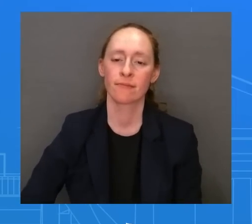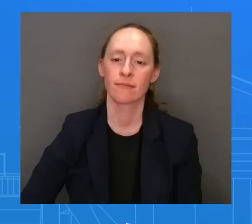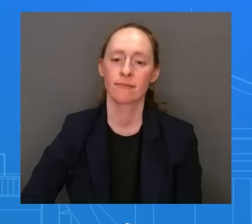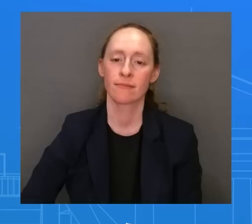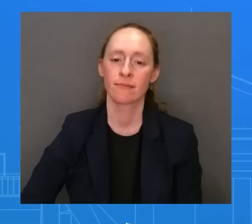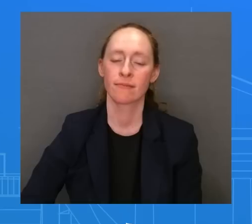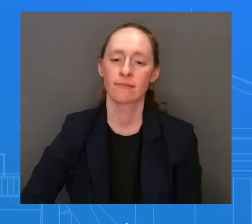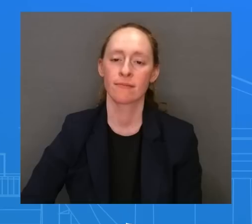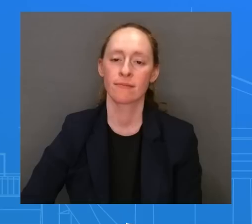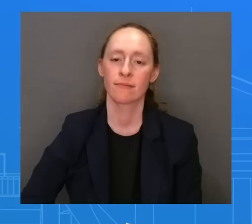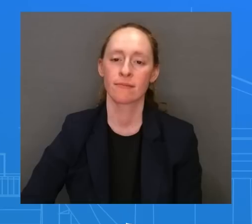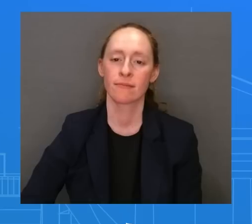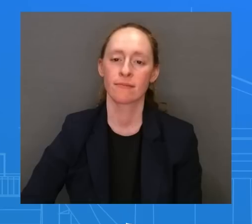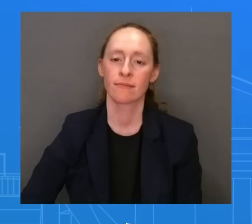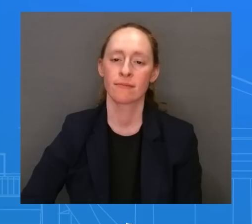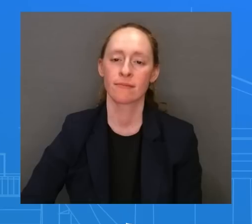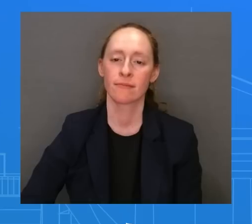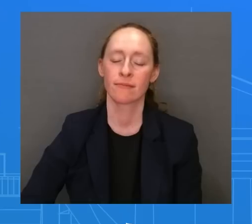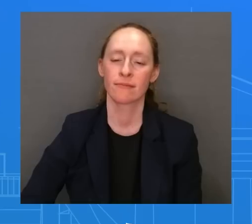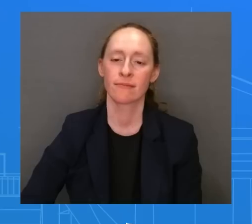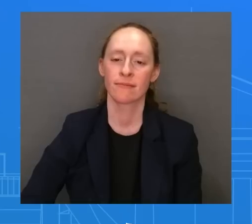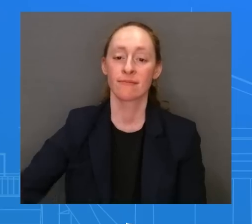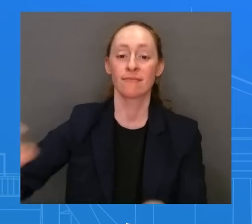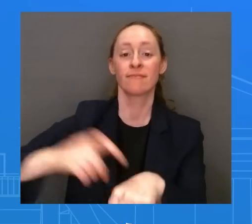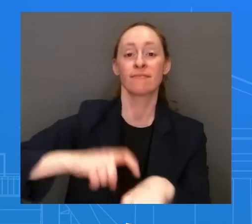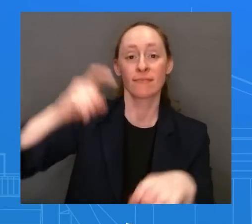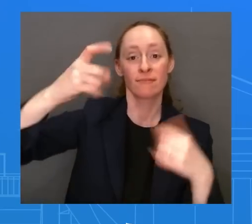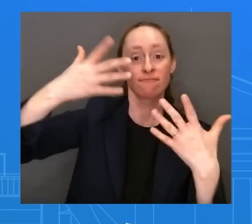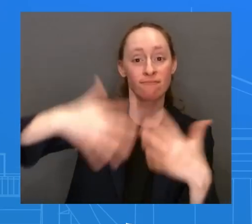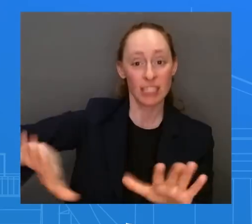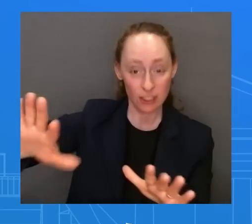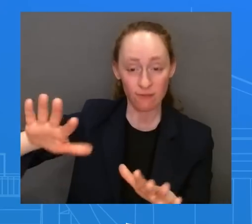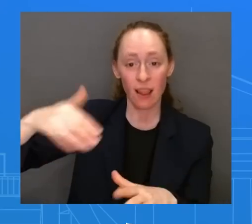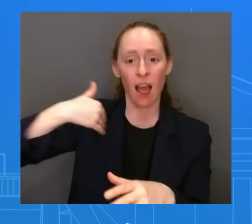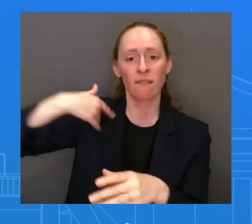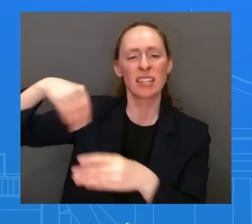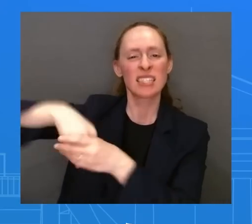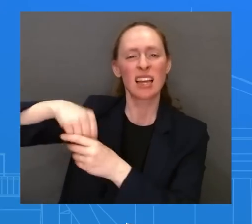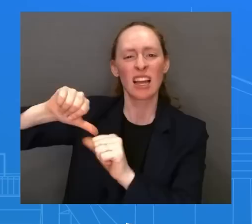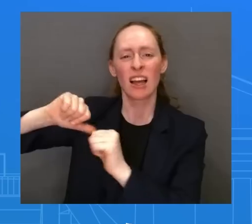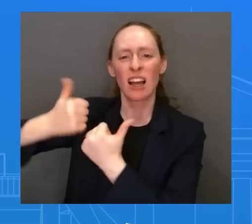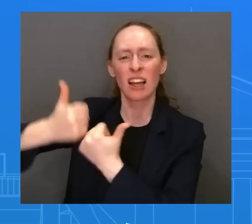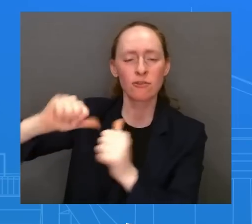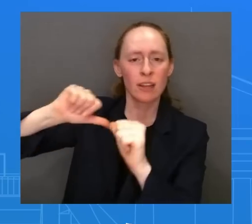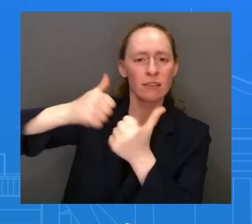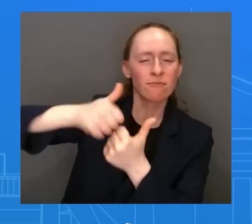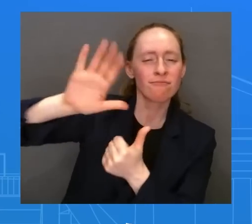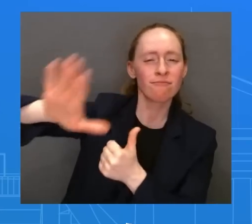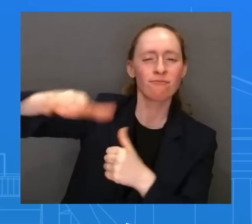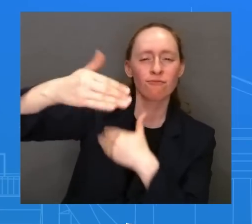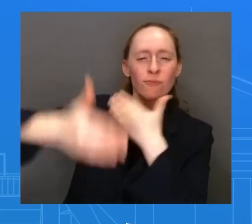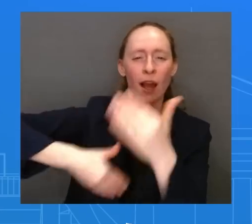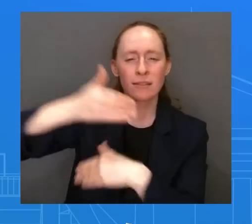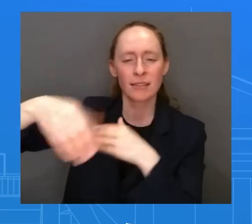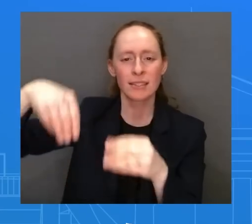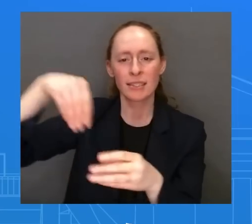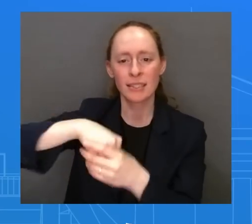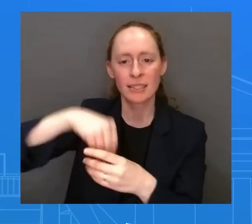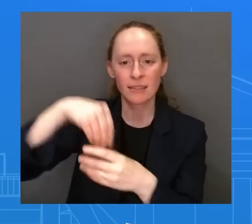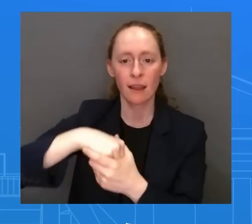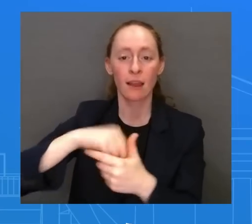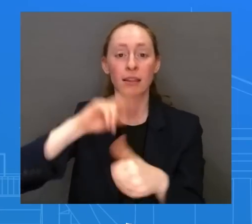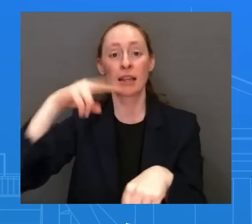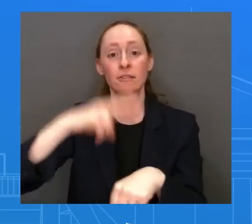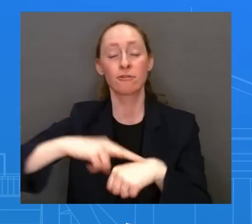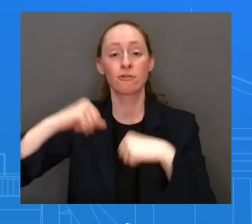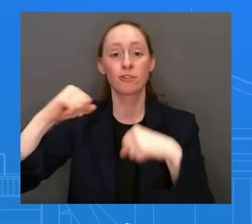process where it was looked at they were looked at in conjunction here at the National Security Council and across the interagency by multiple agencies to take a look